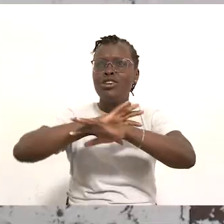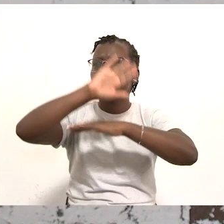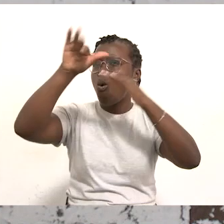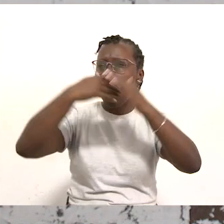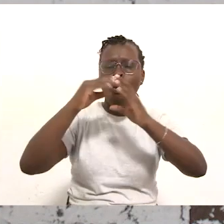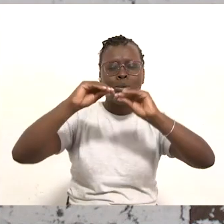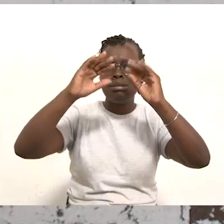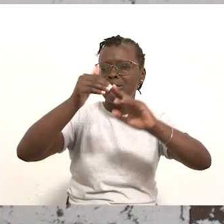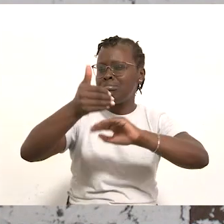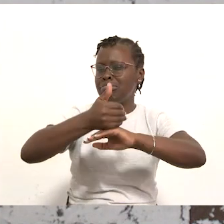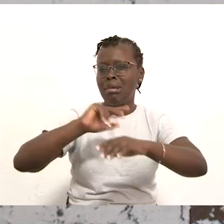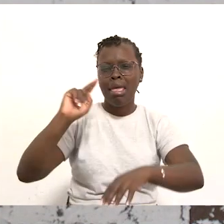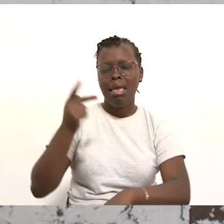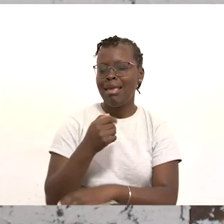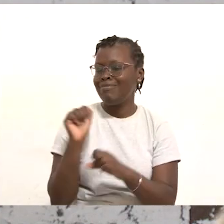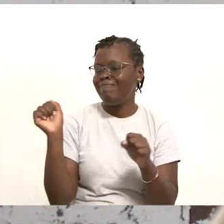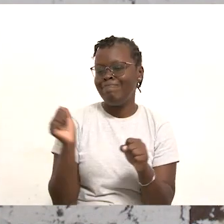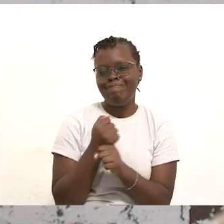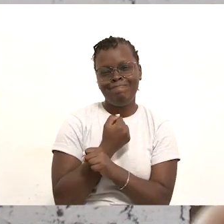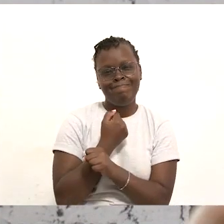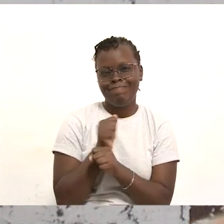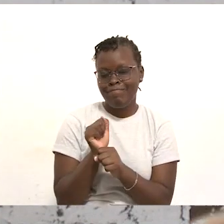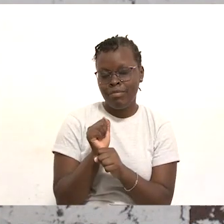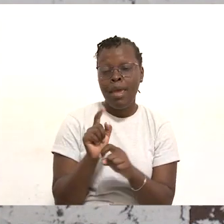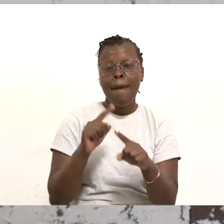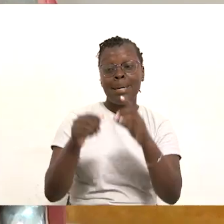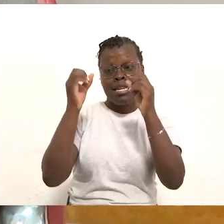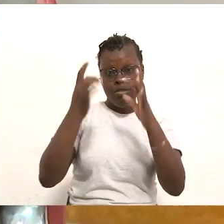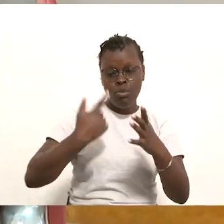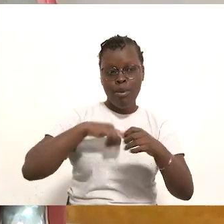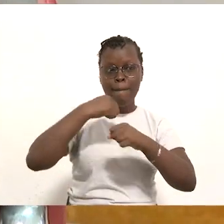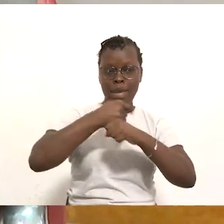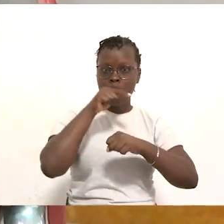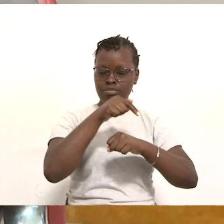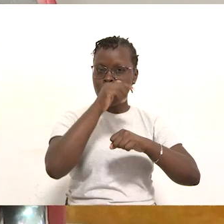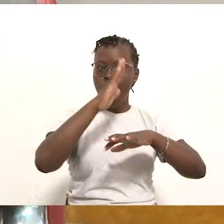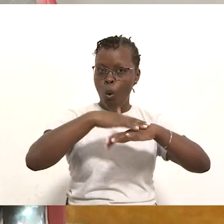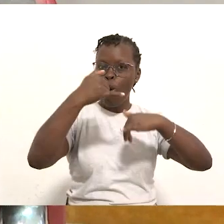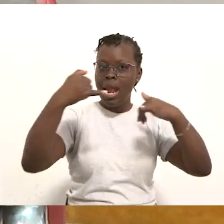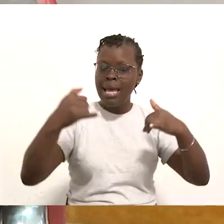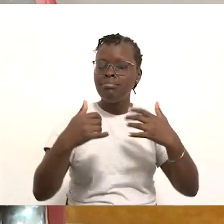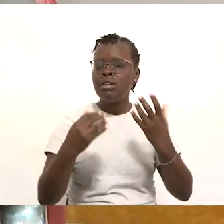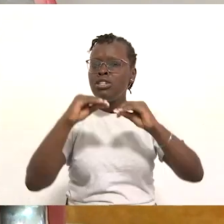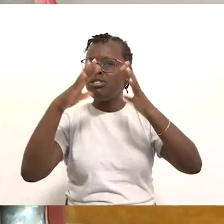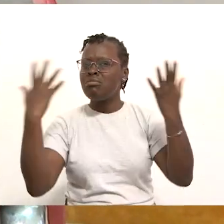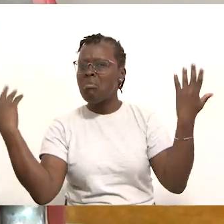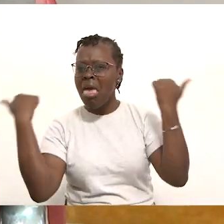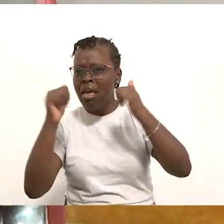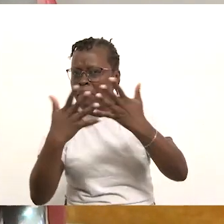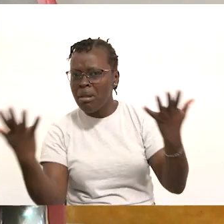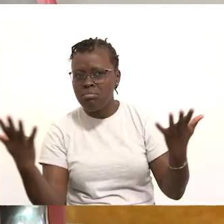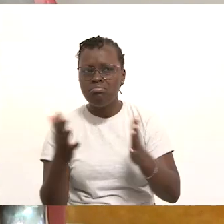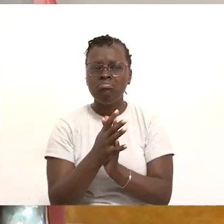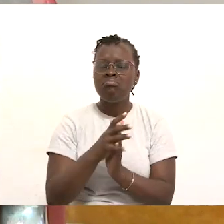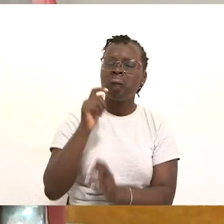country. What if we digitize this training or upskilling program, whereby a teacher anywhere, whether you're in Mandera,